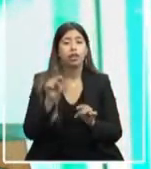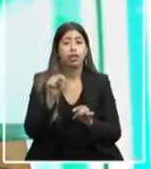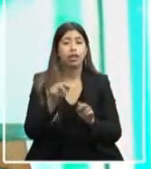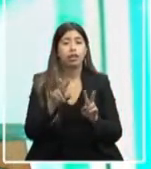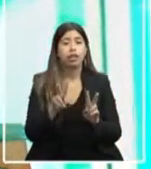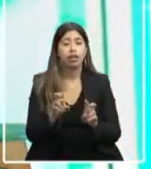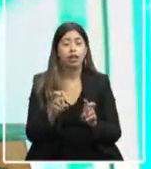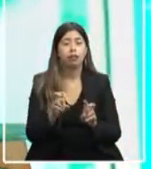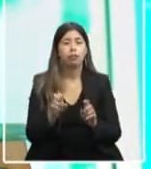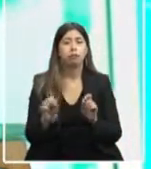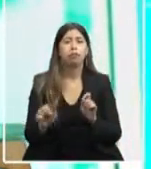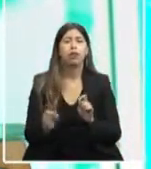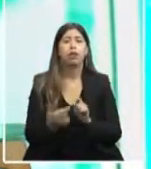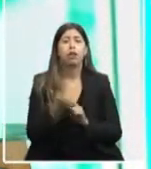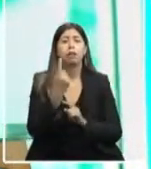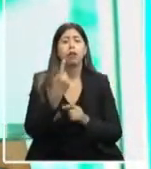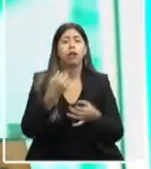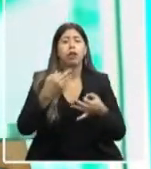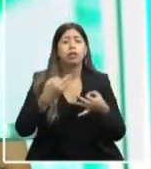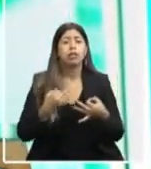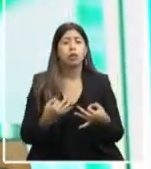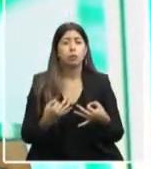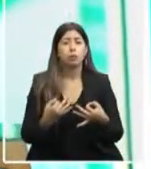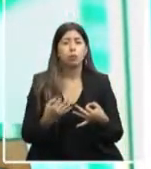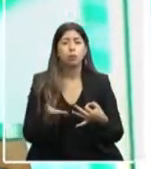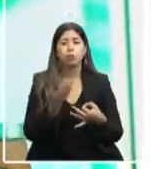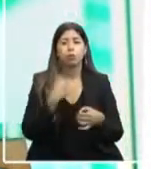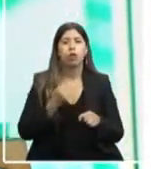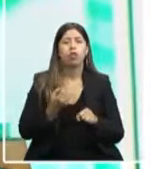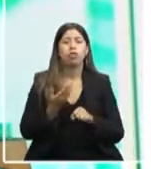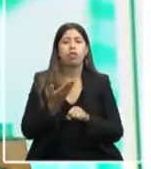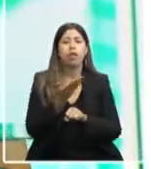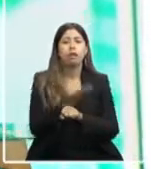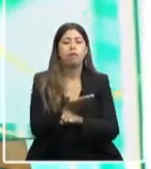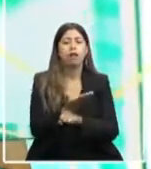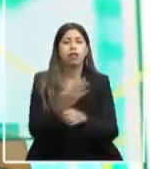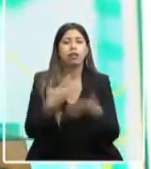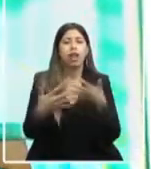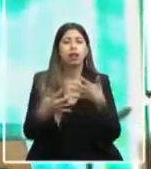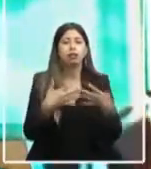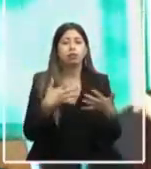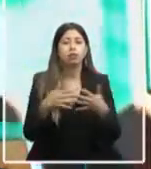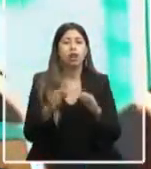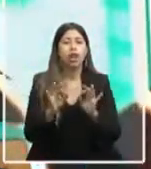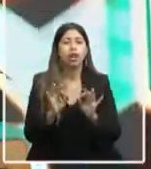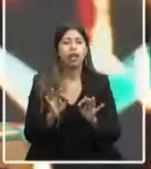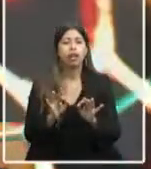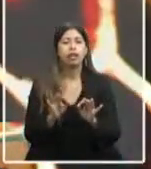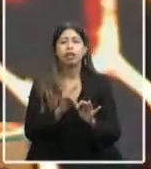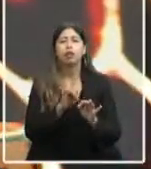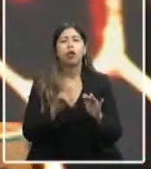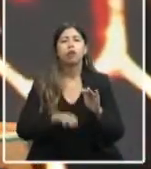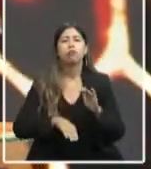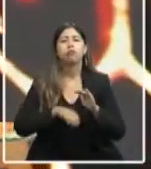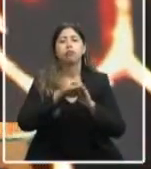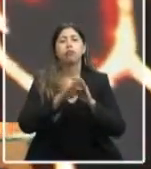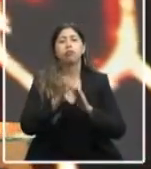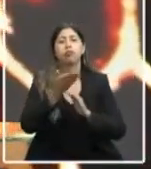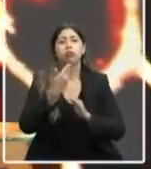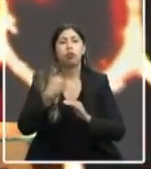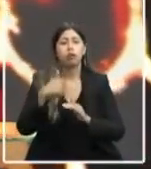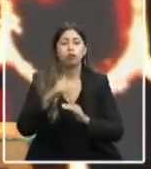on nature do not exceed its supply. It's so obvious, but we don't do that. So can you explain these three